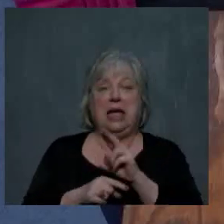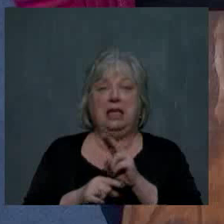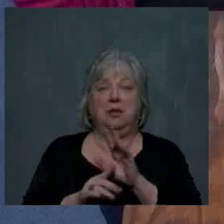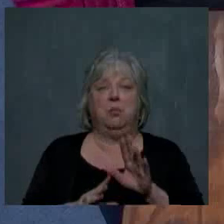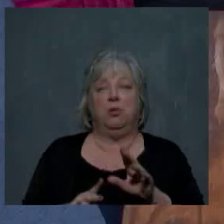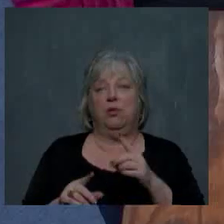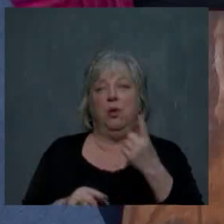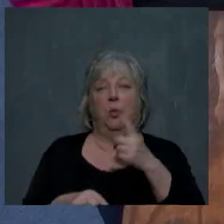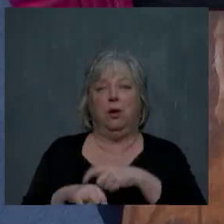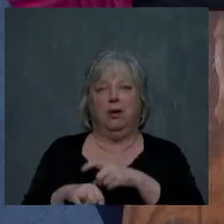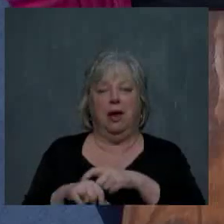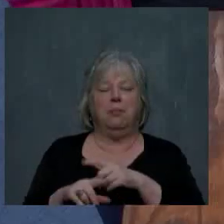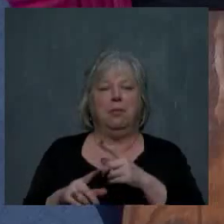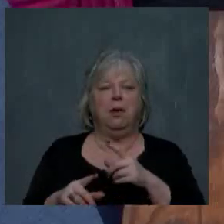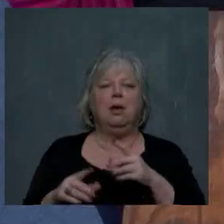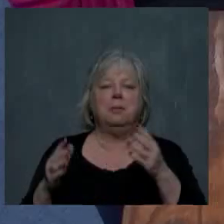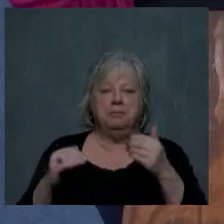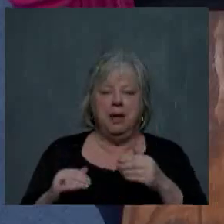since, of course,